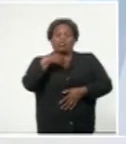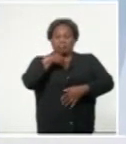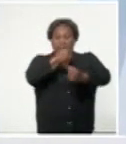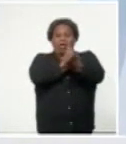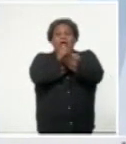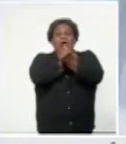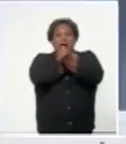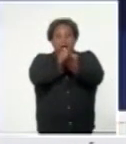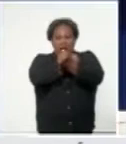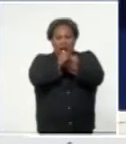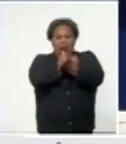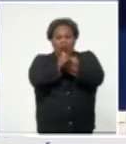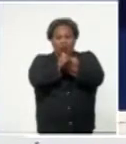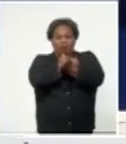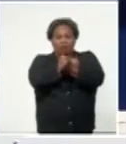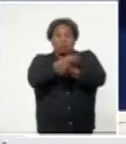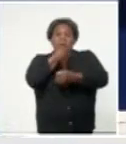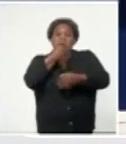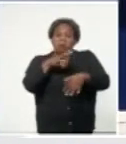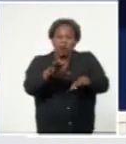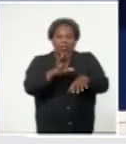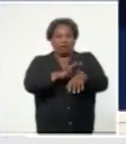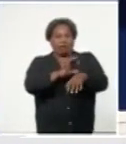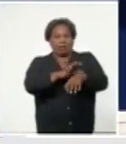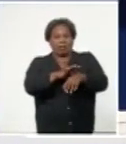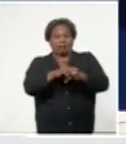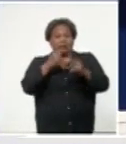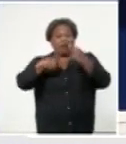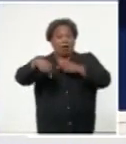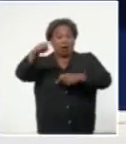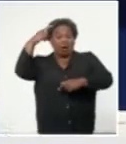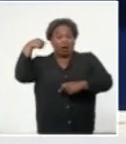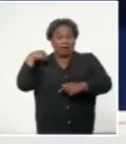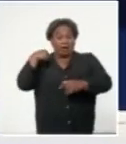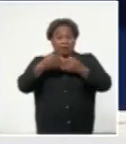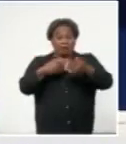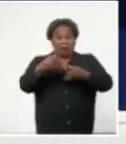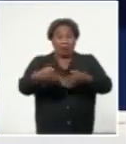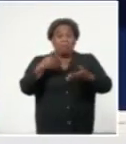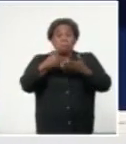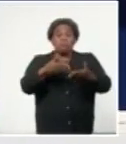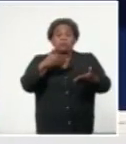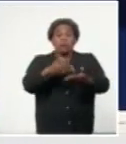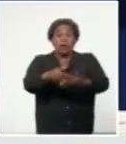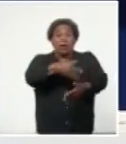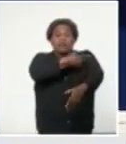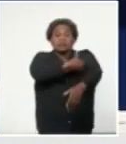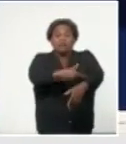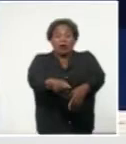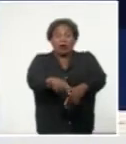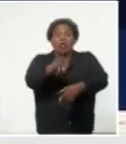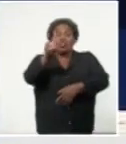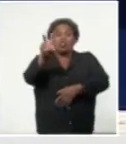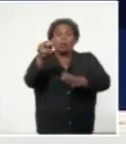follow 61 people with certain clinical or epidemiological risks.